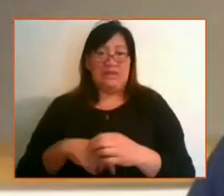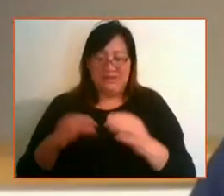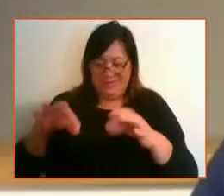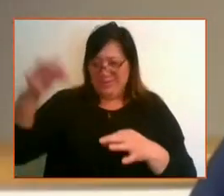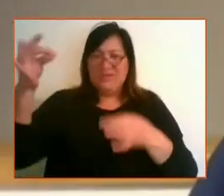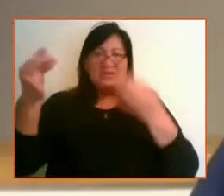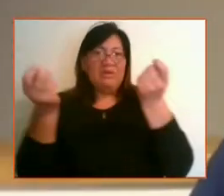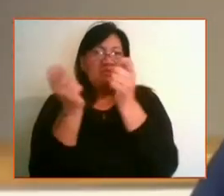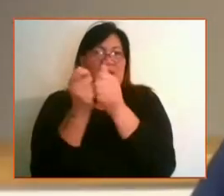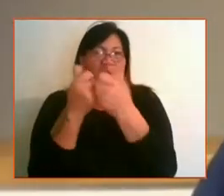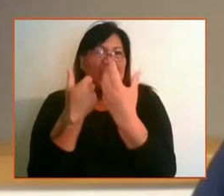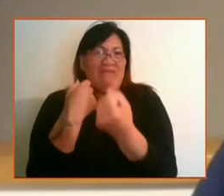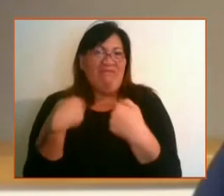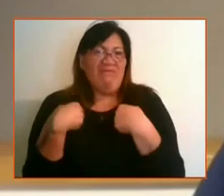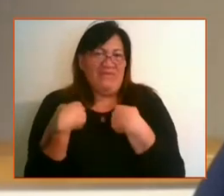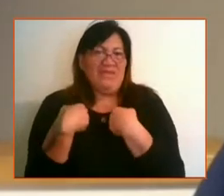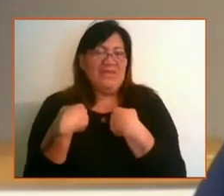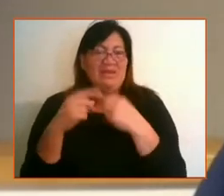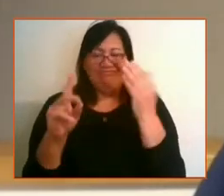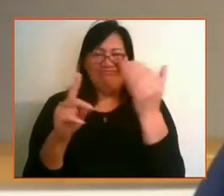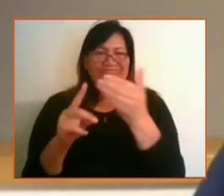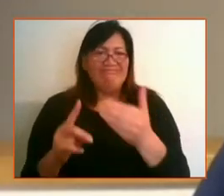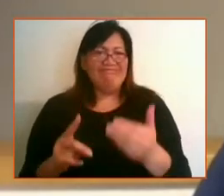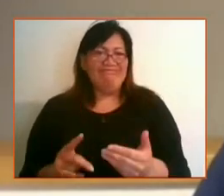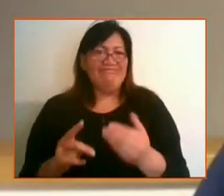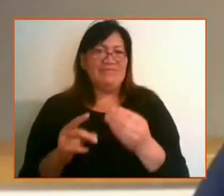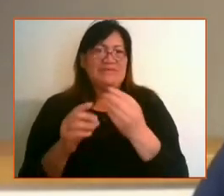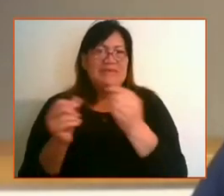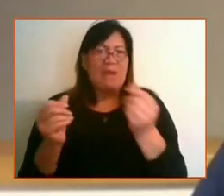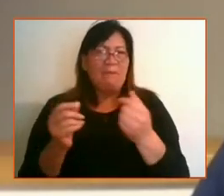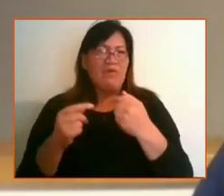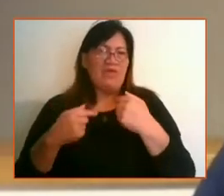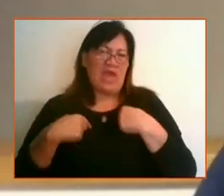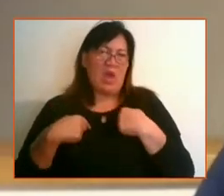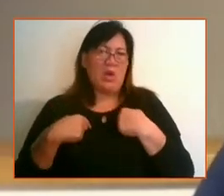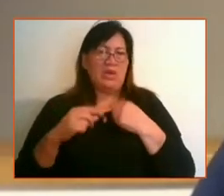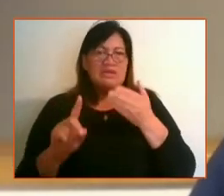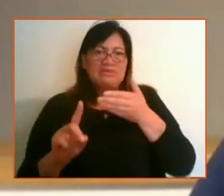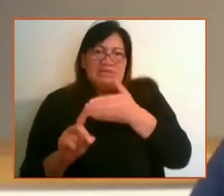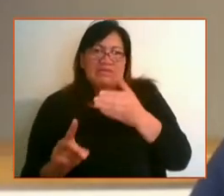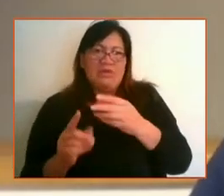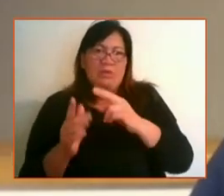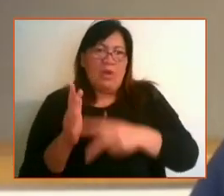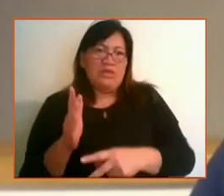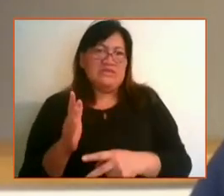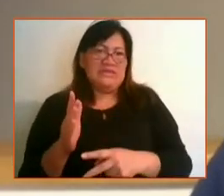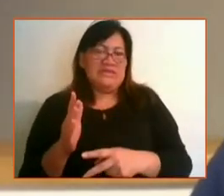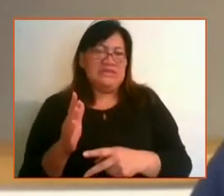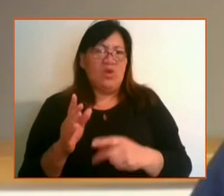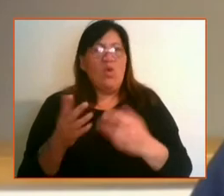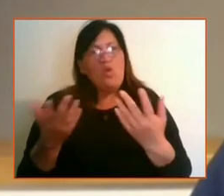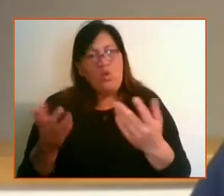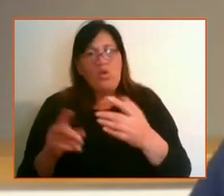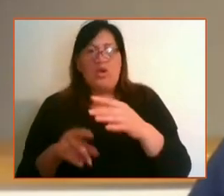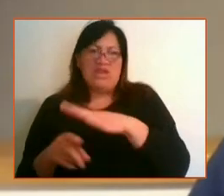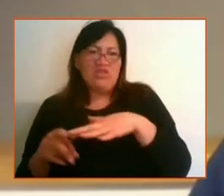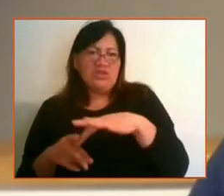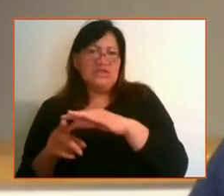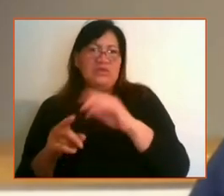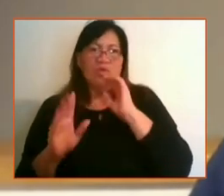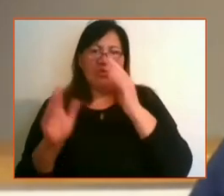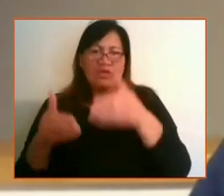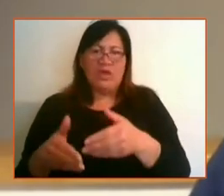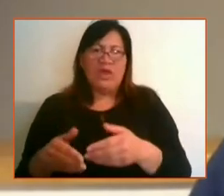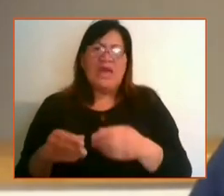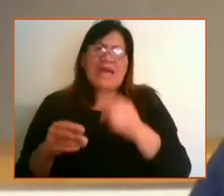paper here that specify some of those particular policy areas that we're going to go with. Hold them closer